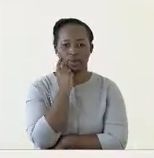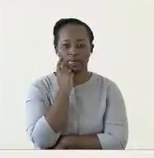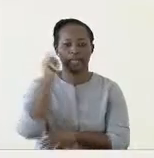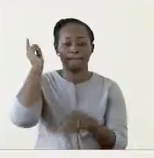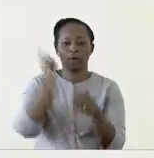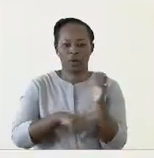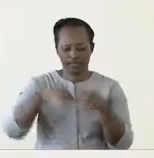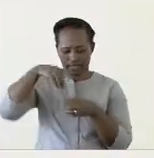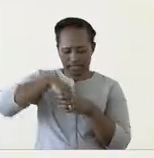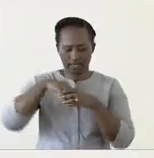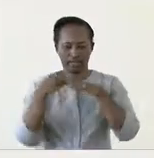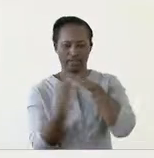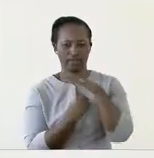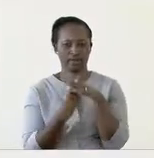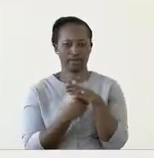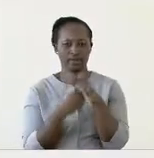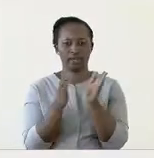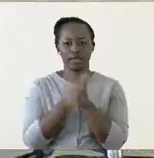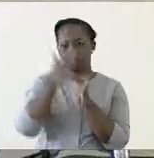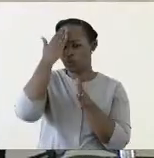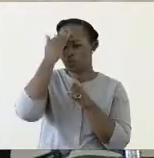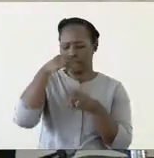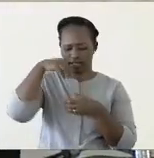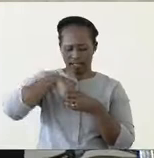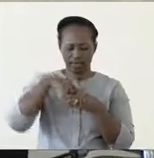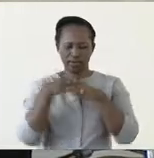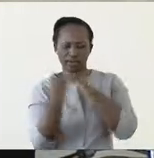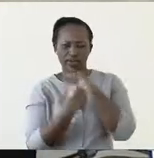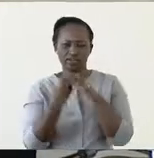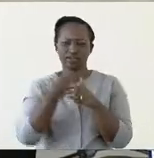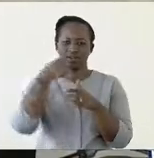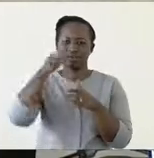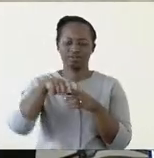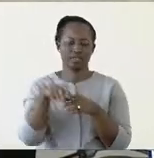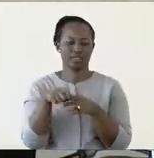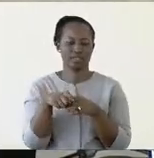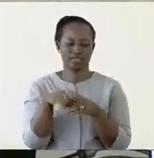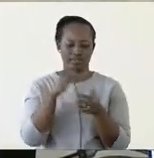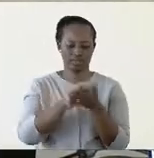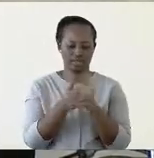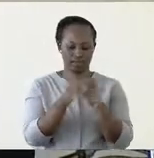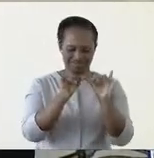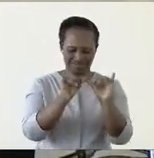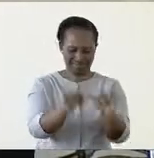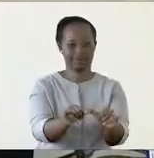what are internal environment and why should the internal environment has to be maintained constant.